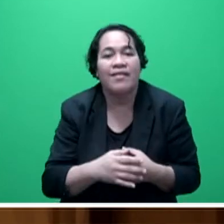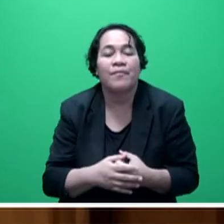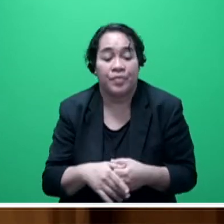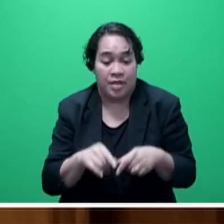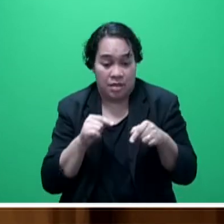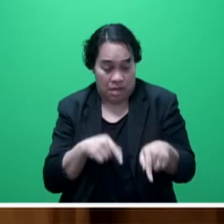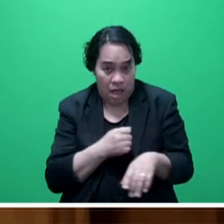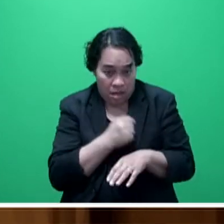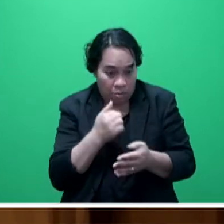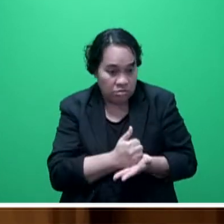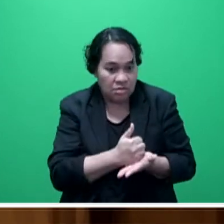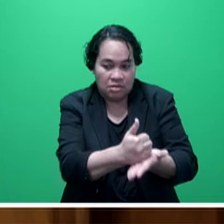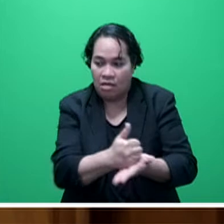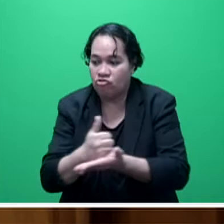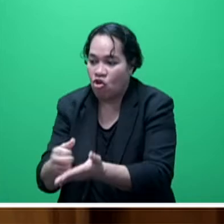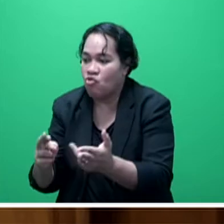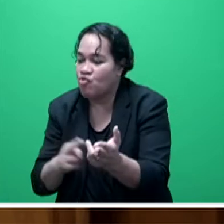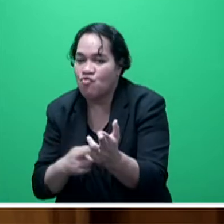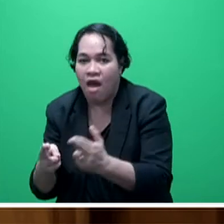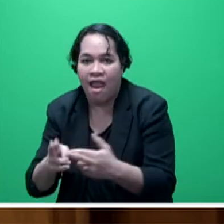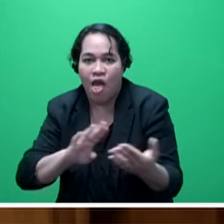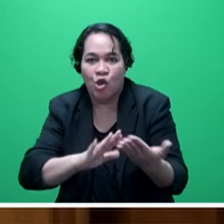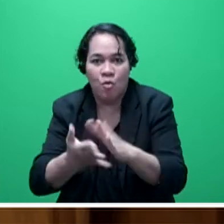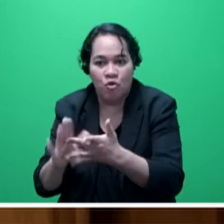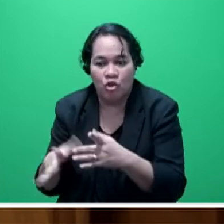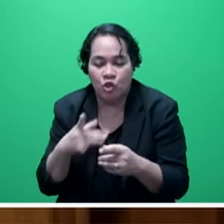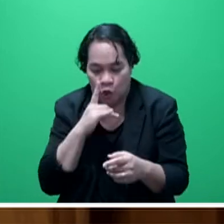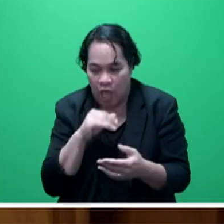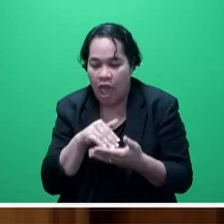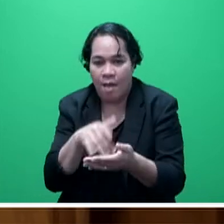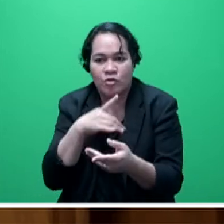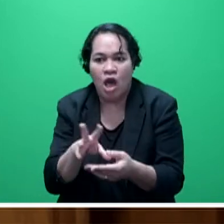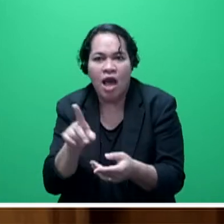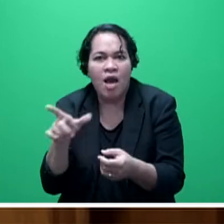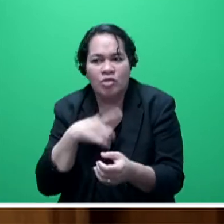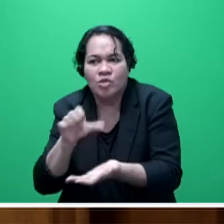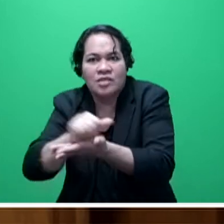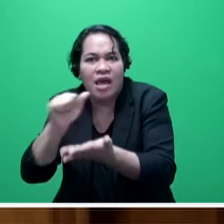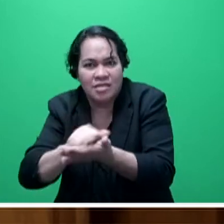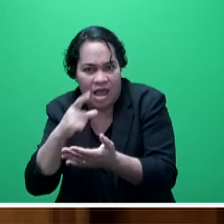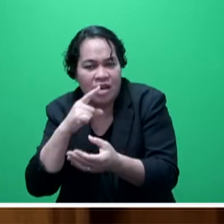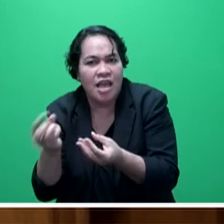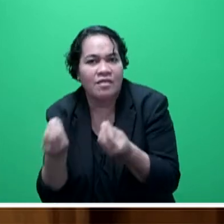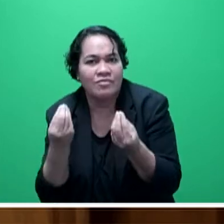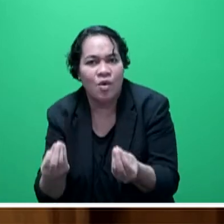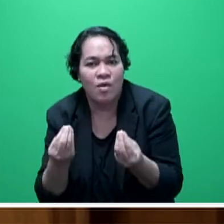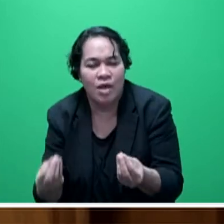assists rural communities to maximize the commercial value on fish and other seafood